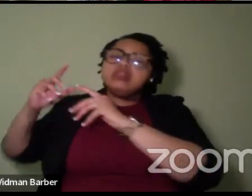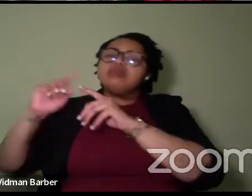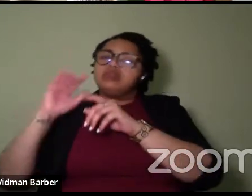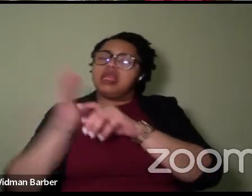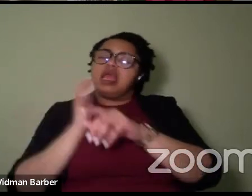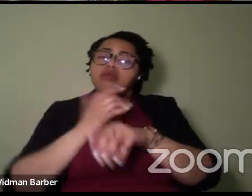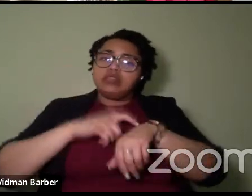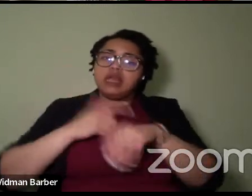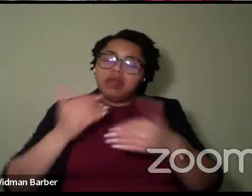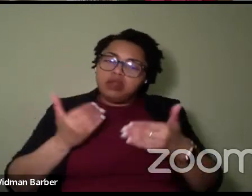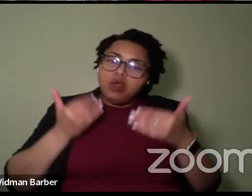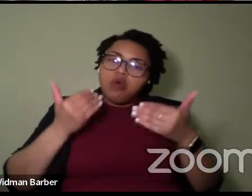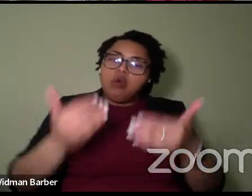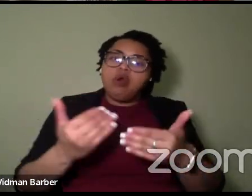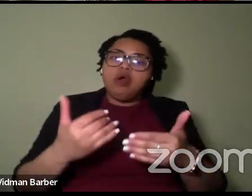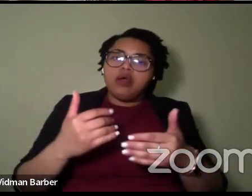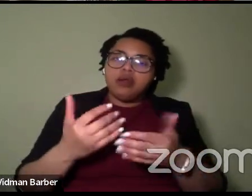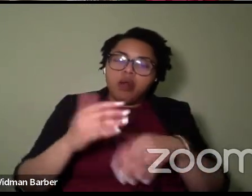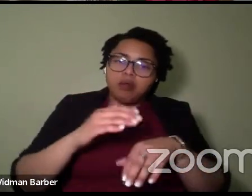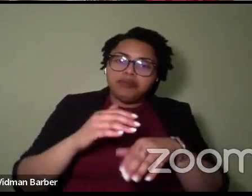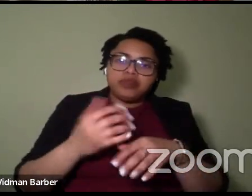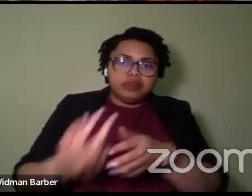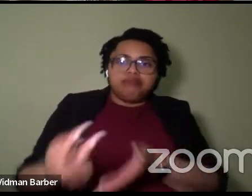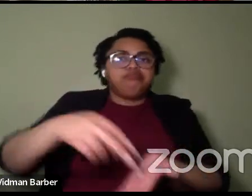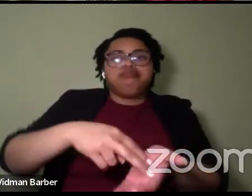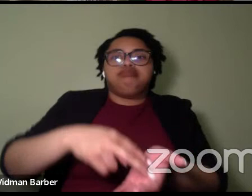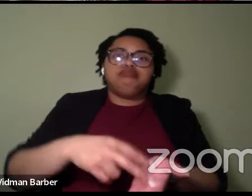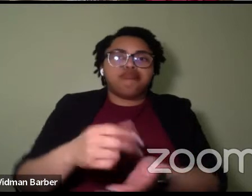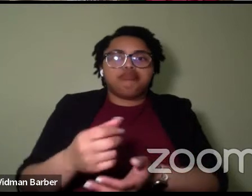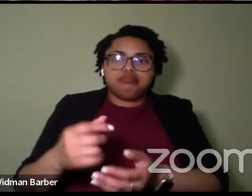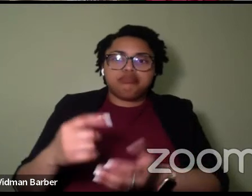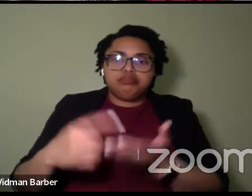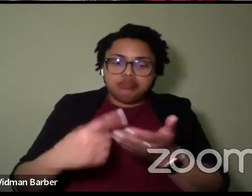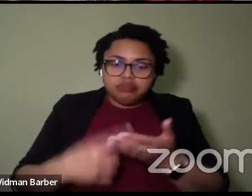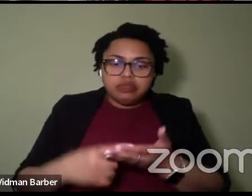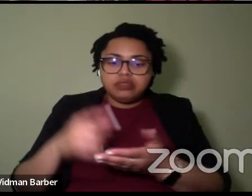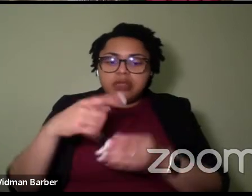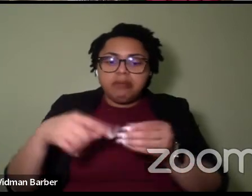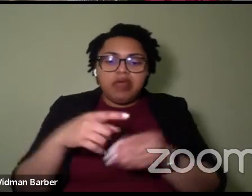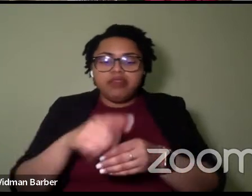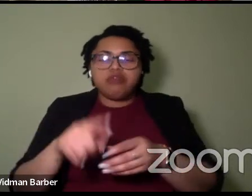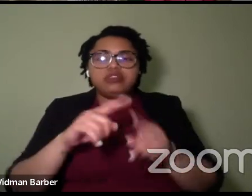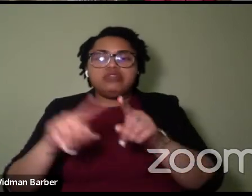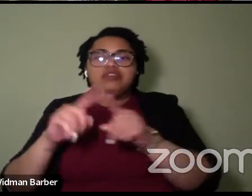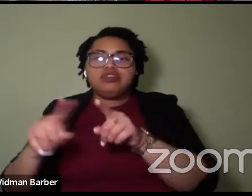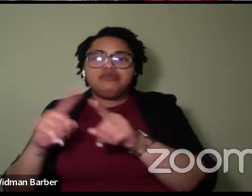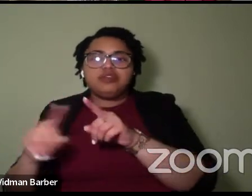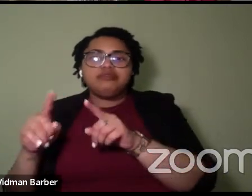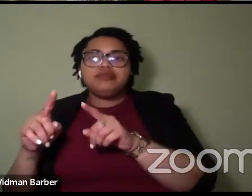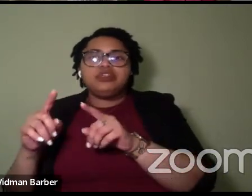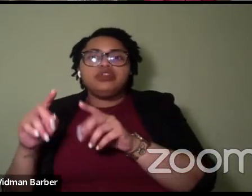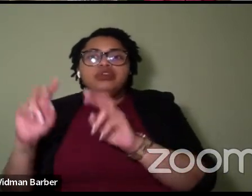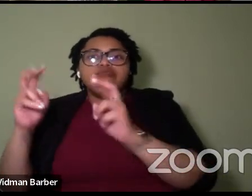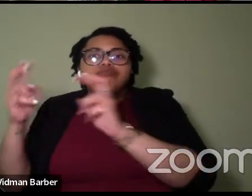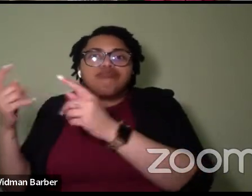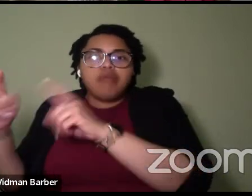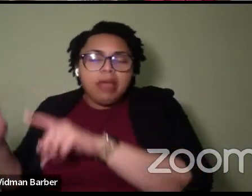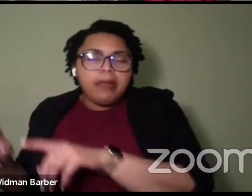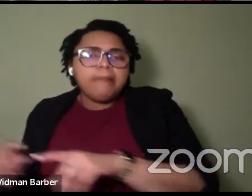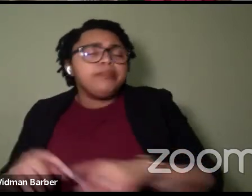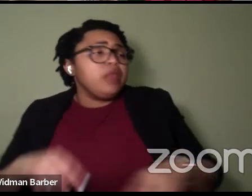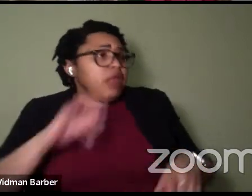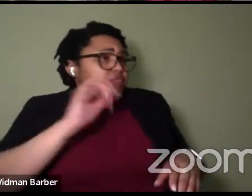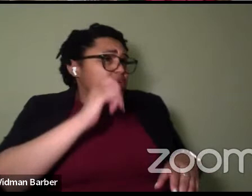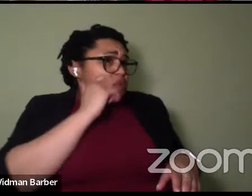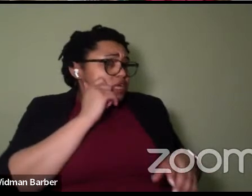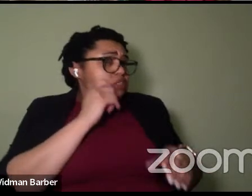Yes, I agree. I think definitely the racial awakening, or like you're talking about, definitely caused a lot more